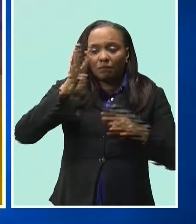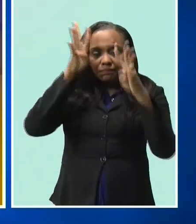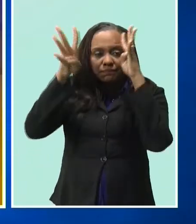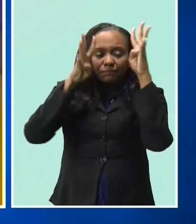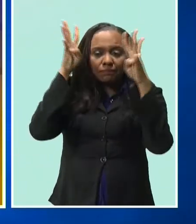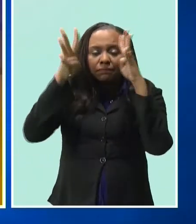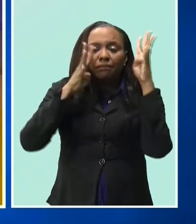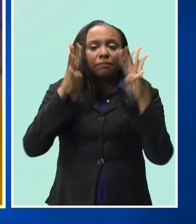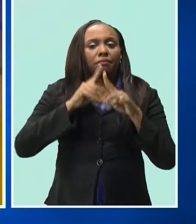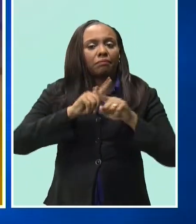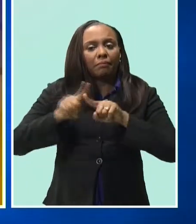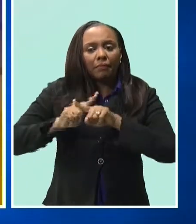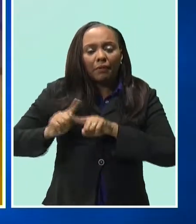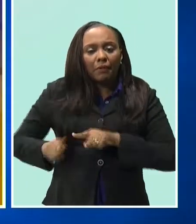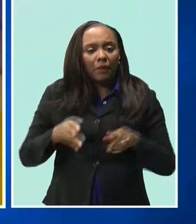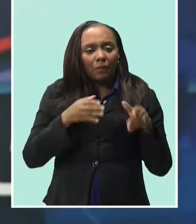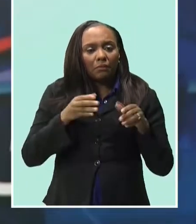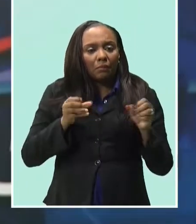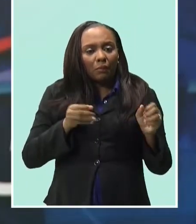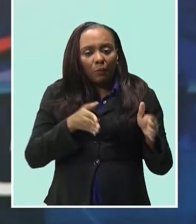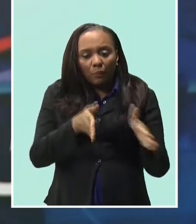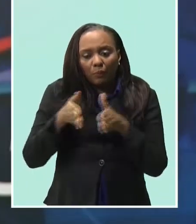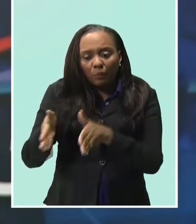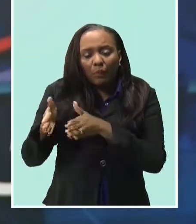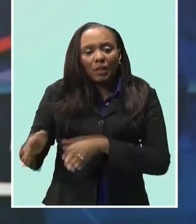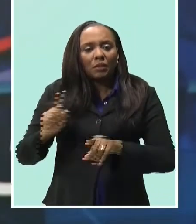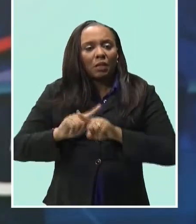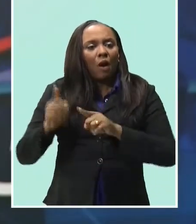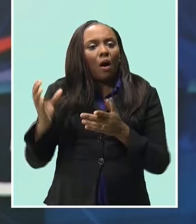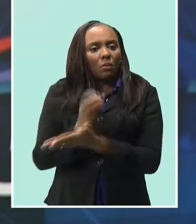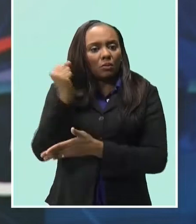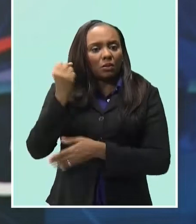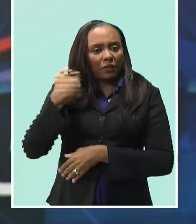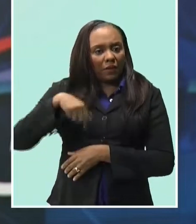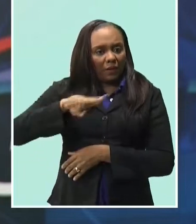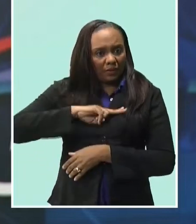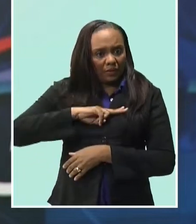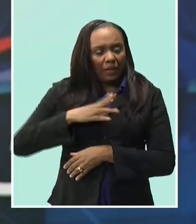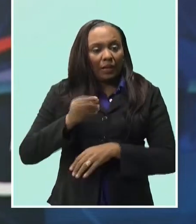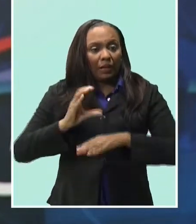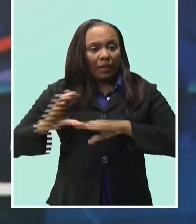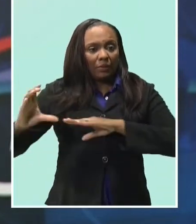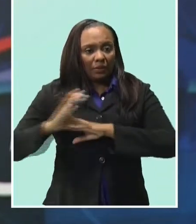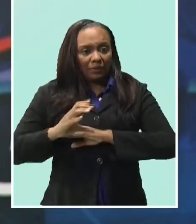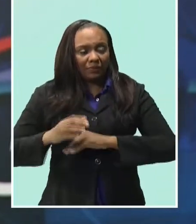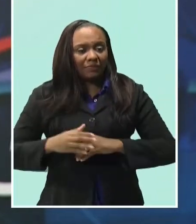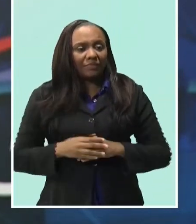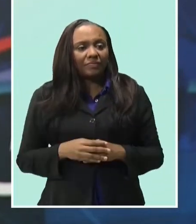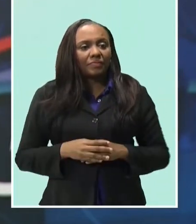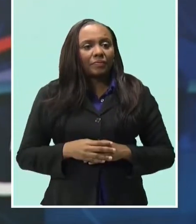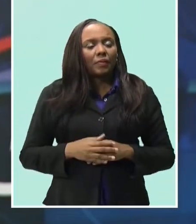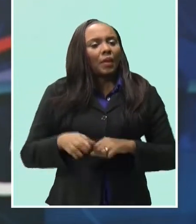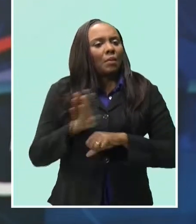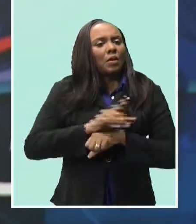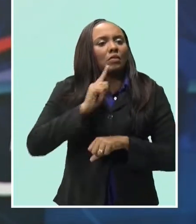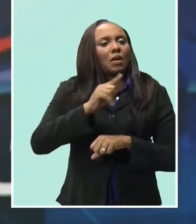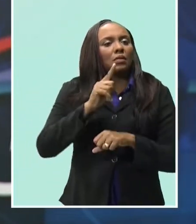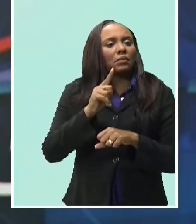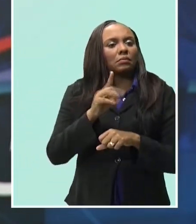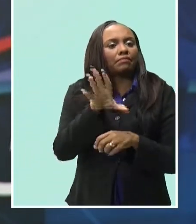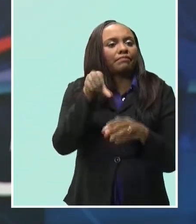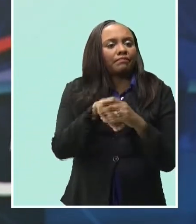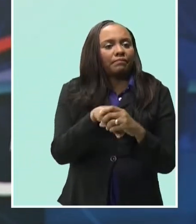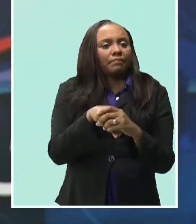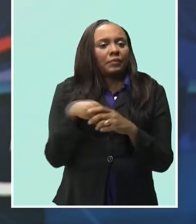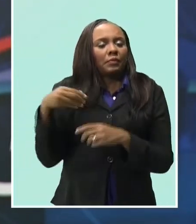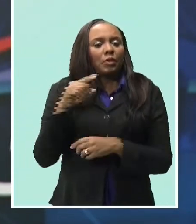new areas that we can deal with. Barbados has played a significant role in facilitating an historic agreement among member states